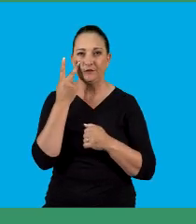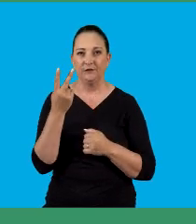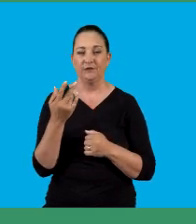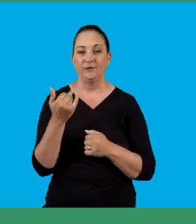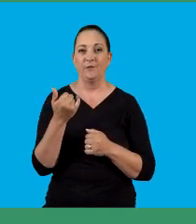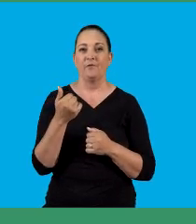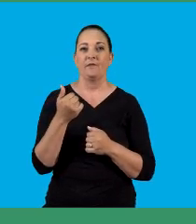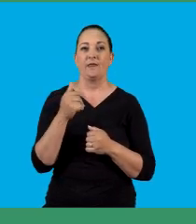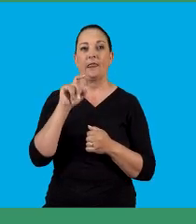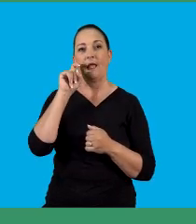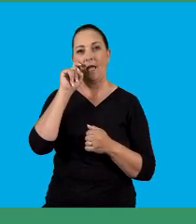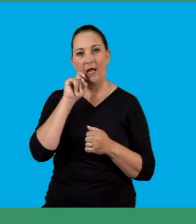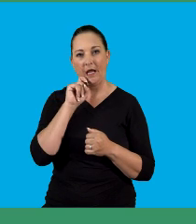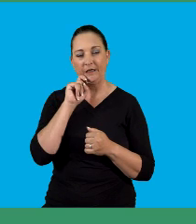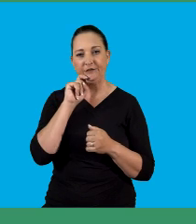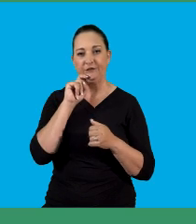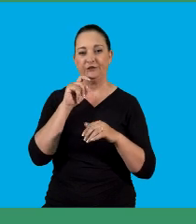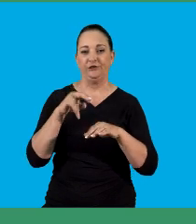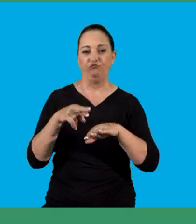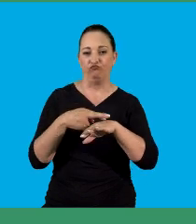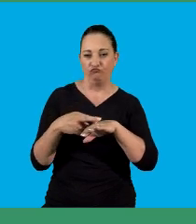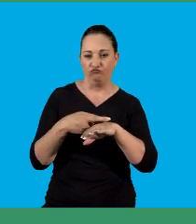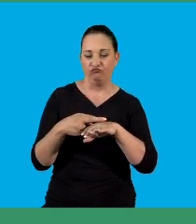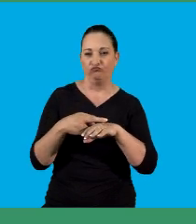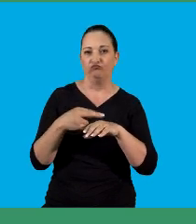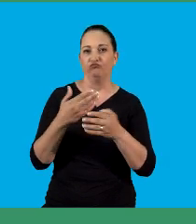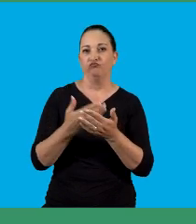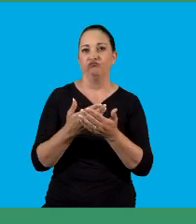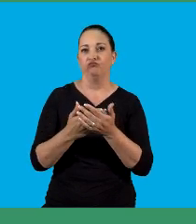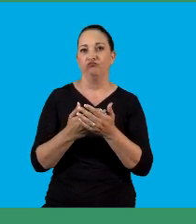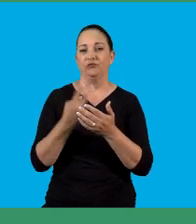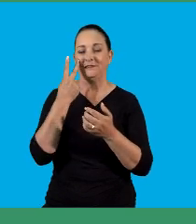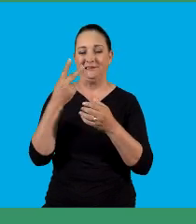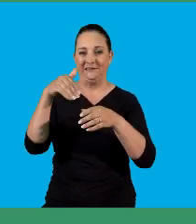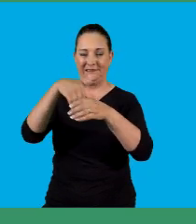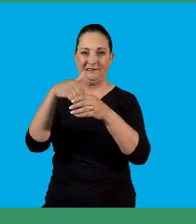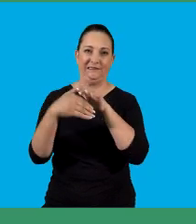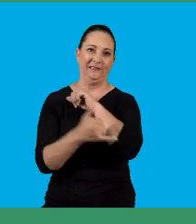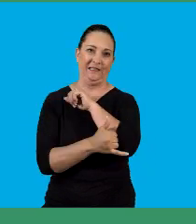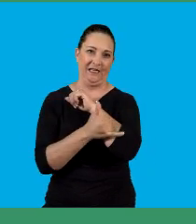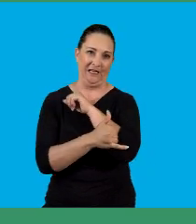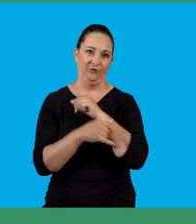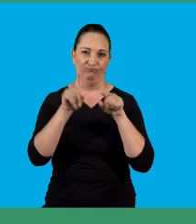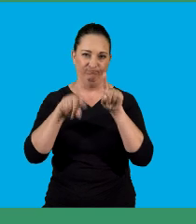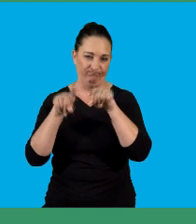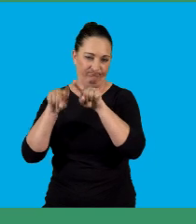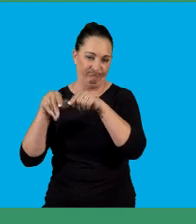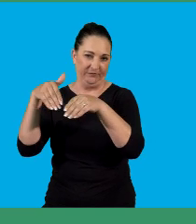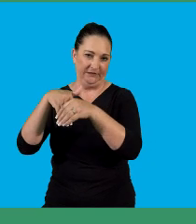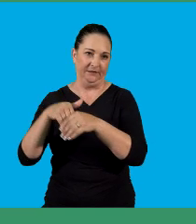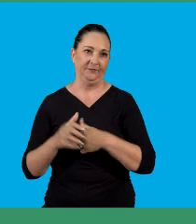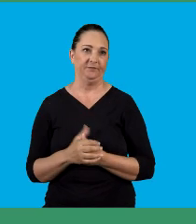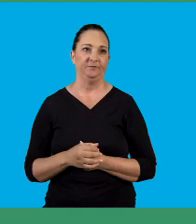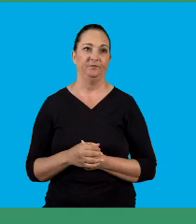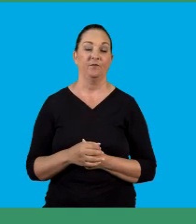age distribution, gender ratio, and the racial composition of the country. Now let's look at the challenges